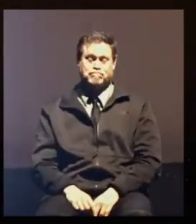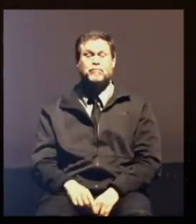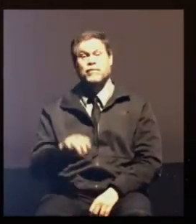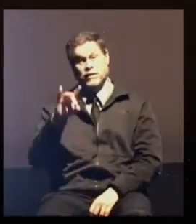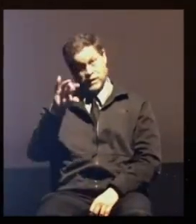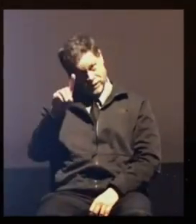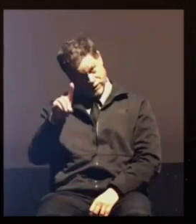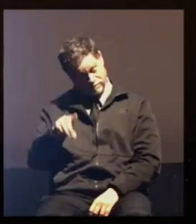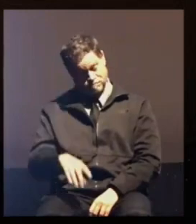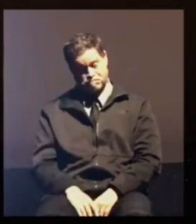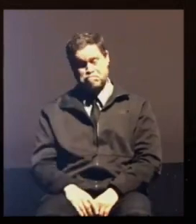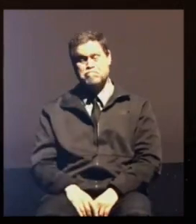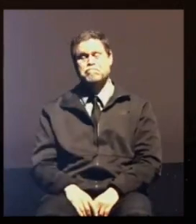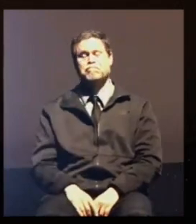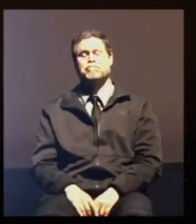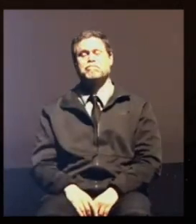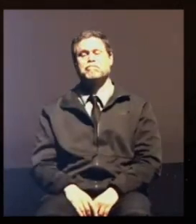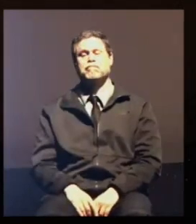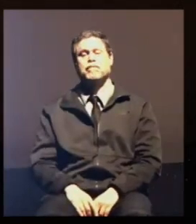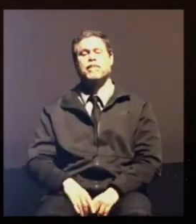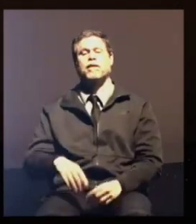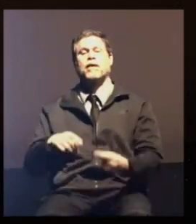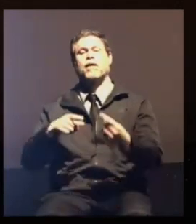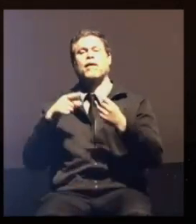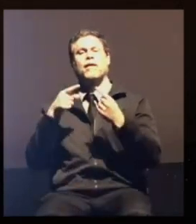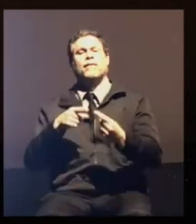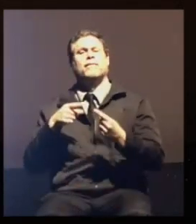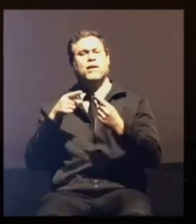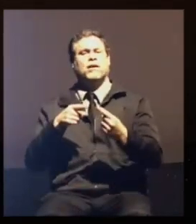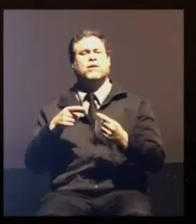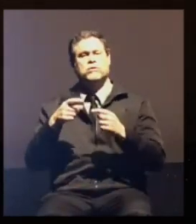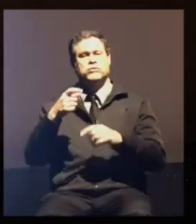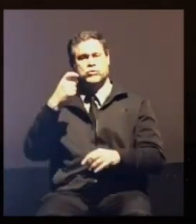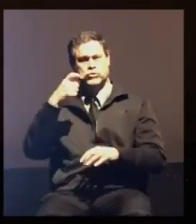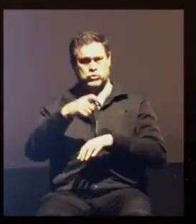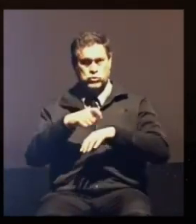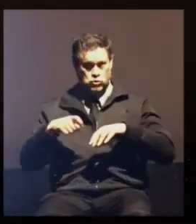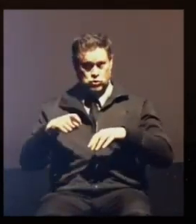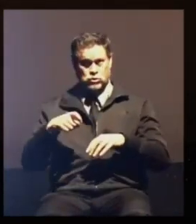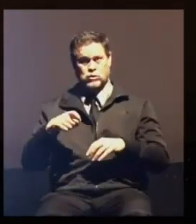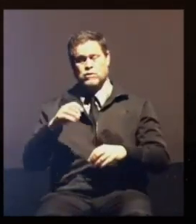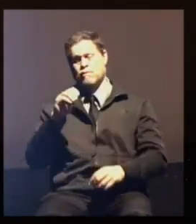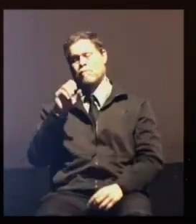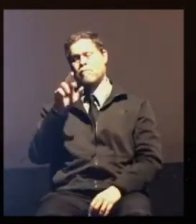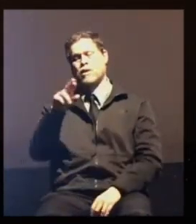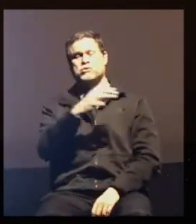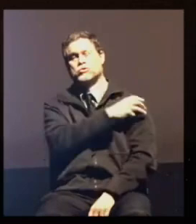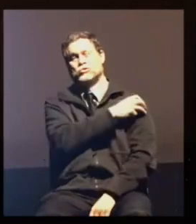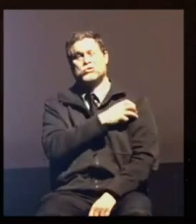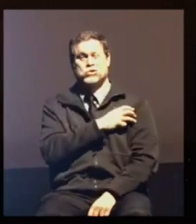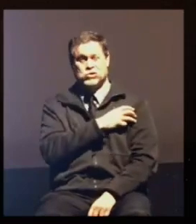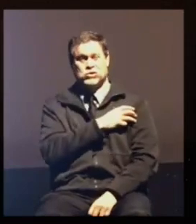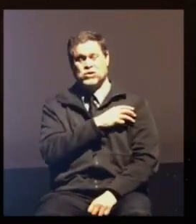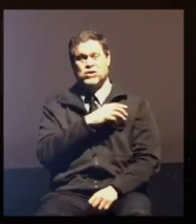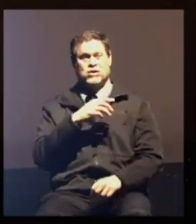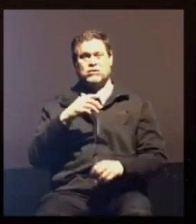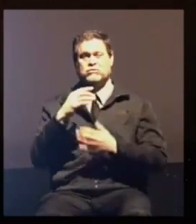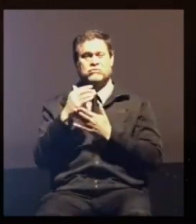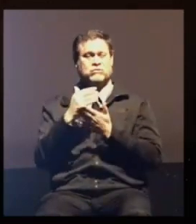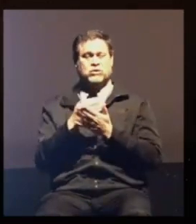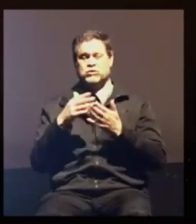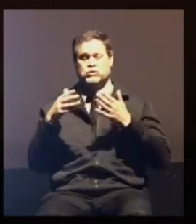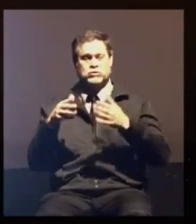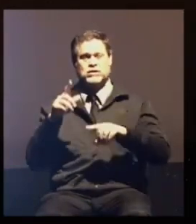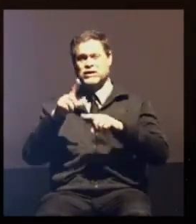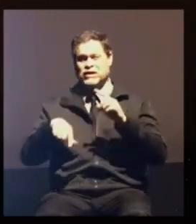They did. The battle-scarred master sergeant told us, in graphic terms I cannot share